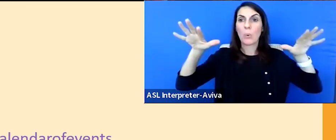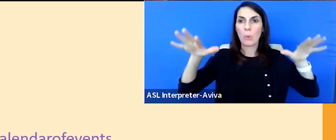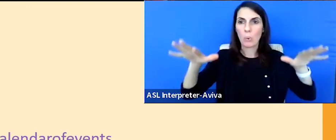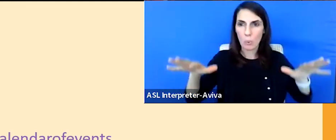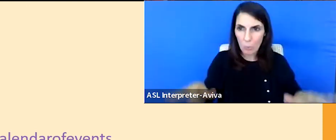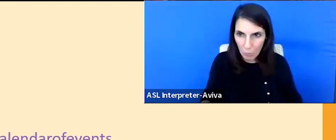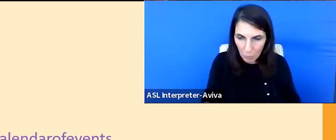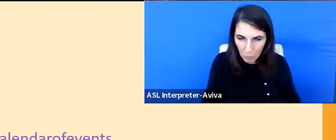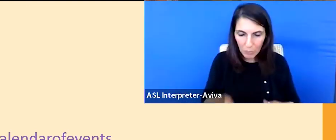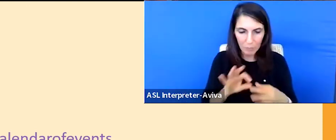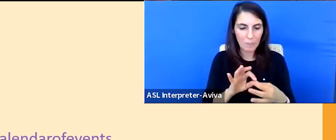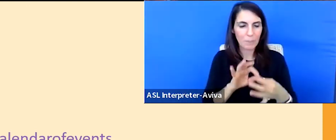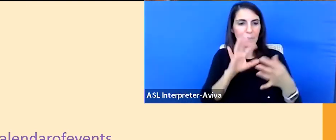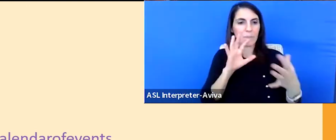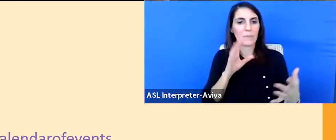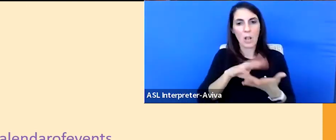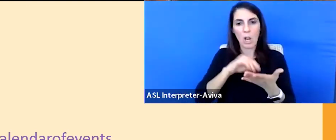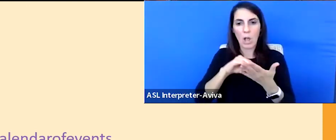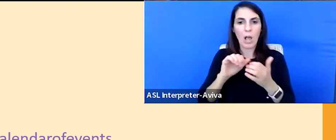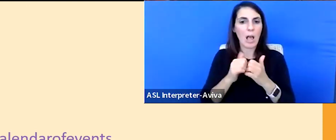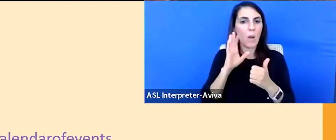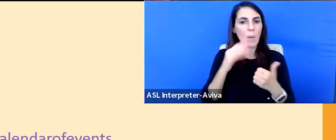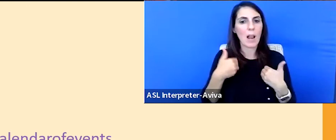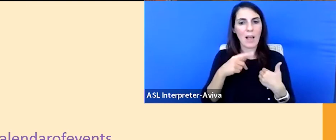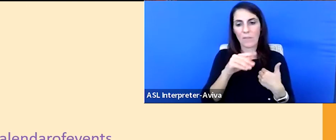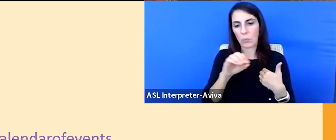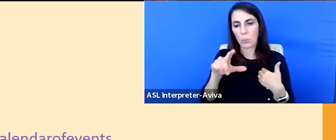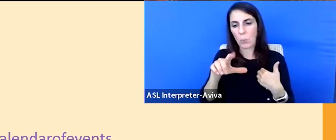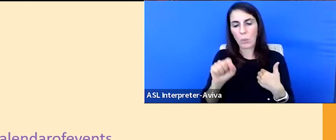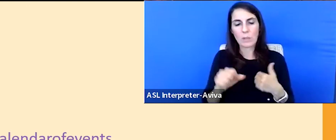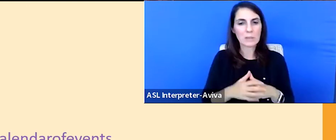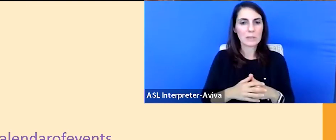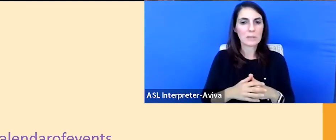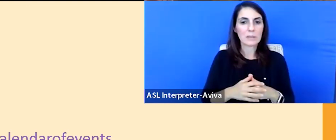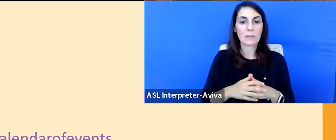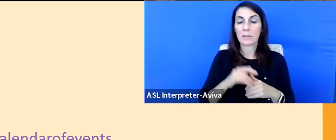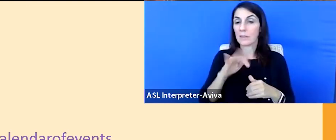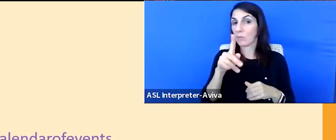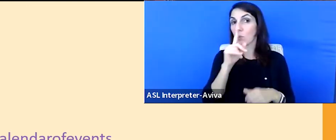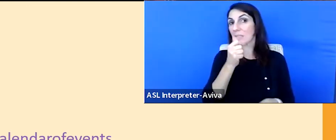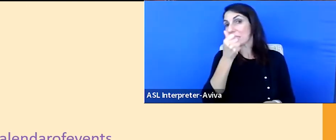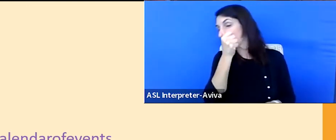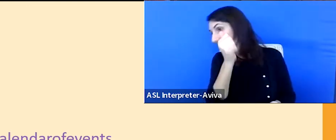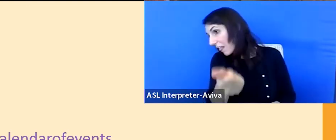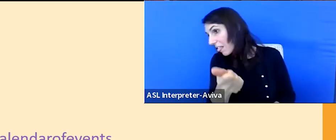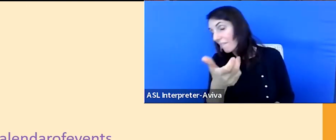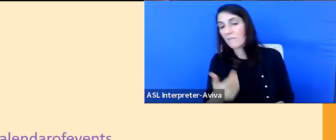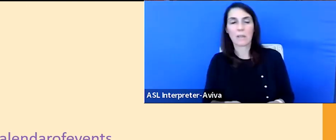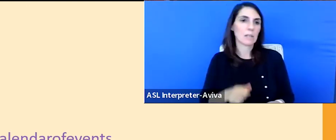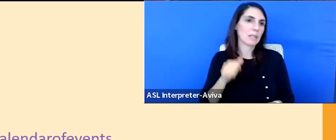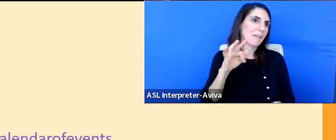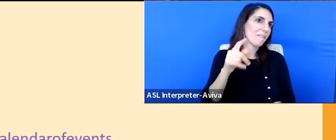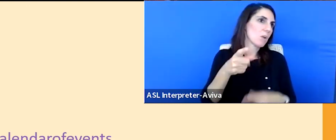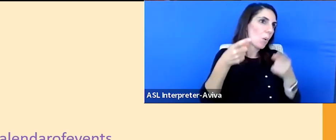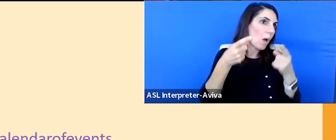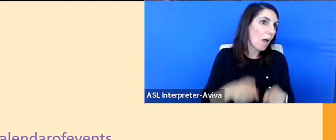learn about how to have practical tools when you are on your own, when you are in